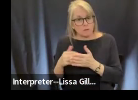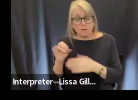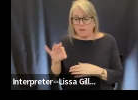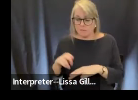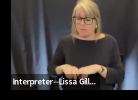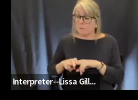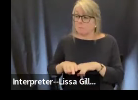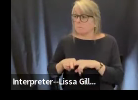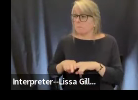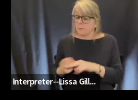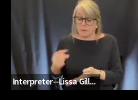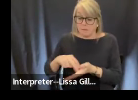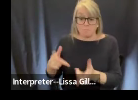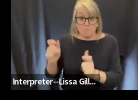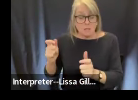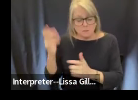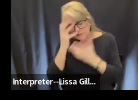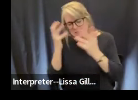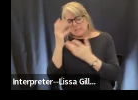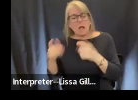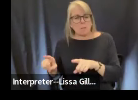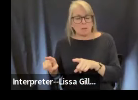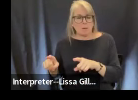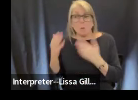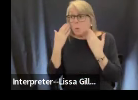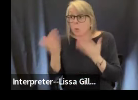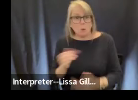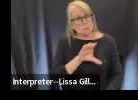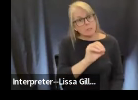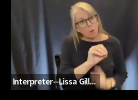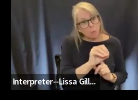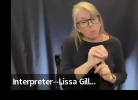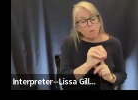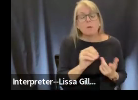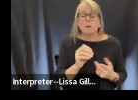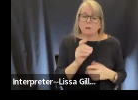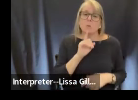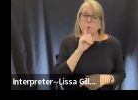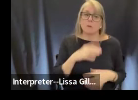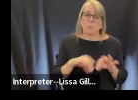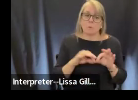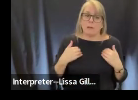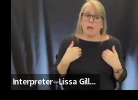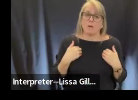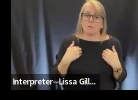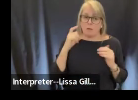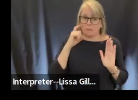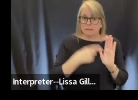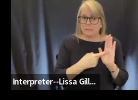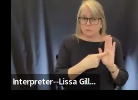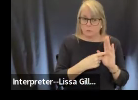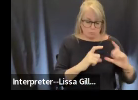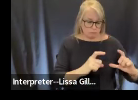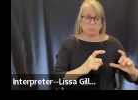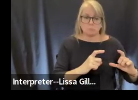might not be able to connect the dots that there's a carbon monoxide issue. So having that detector is critical. And of course, carbon monoxide, what it